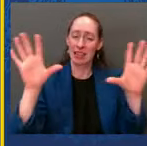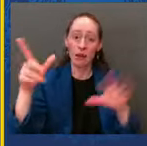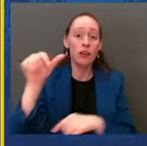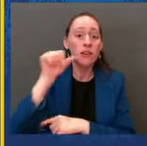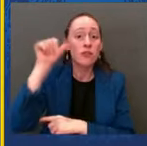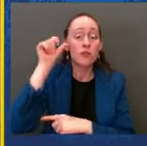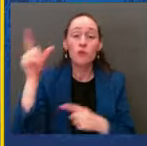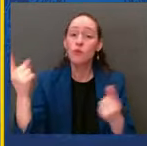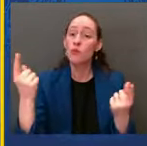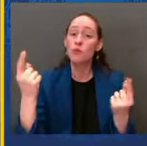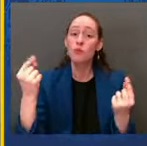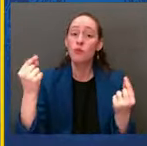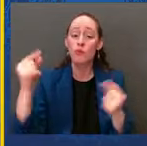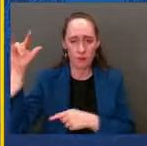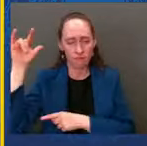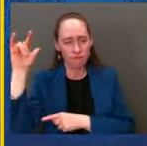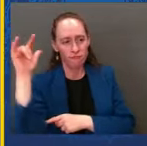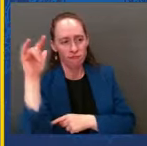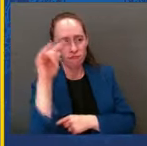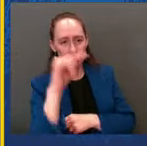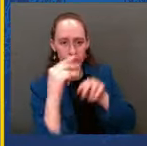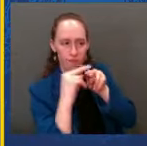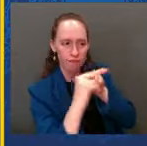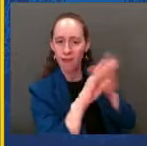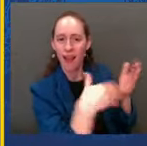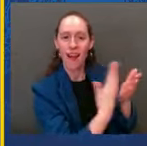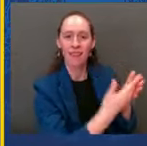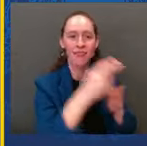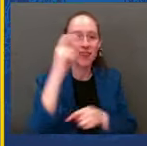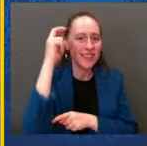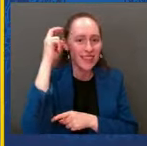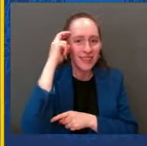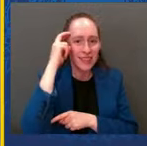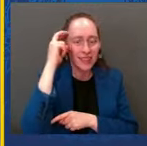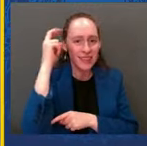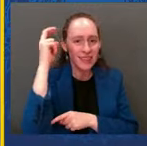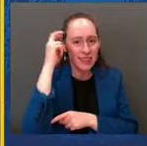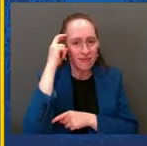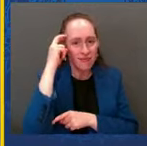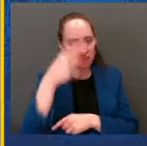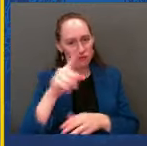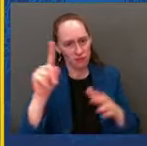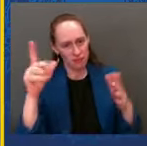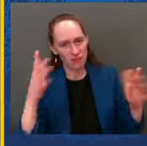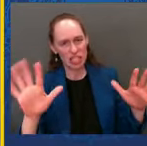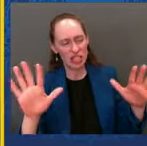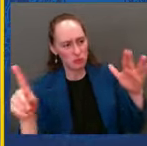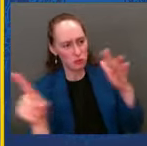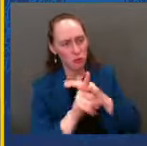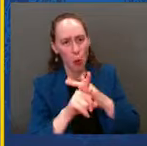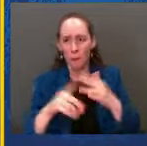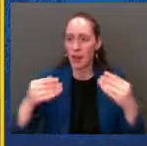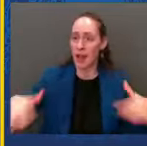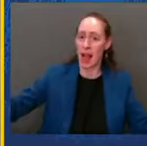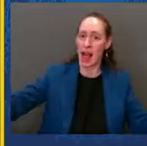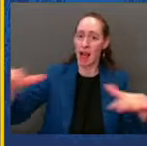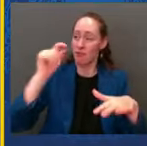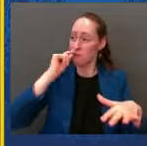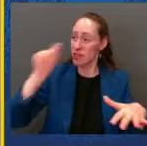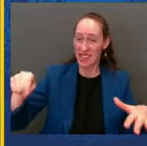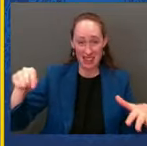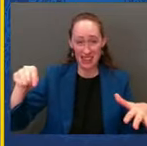expectations. He put his foot on Ukrainian soil where war is raging. He demonstrated that a free world and its leader is not